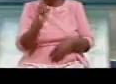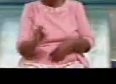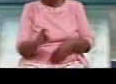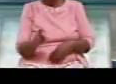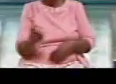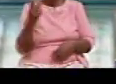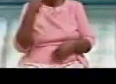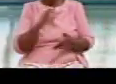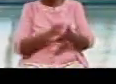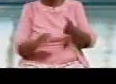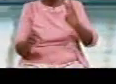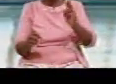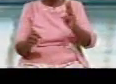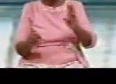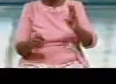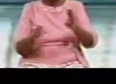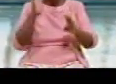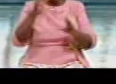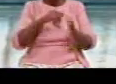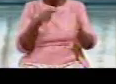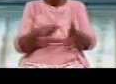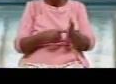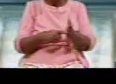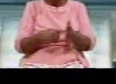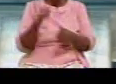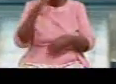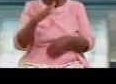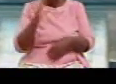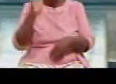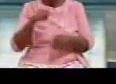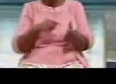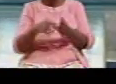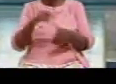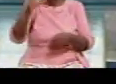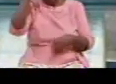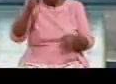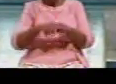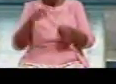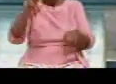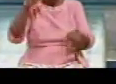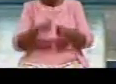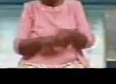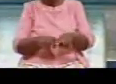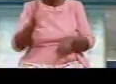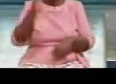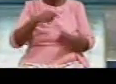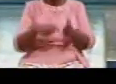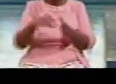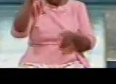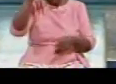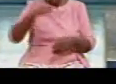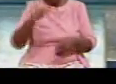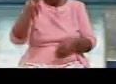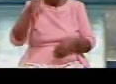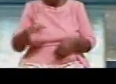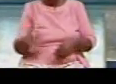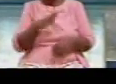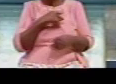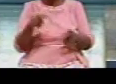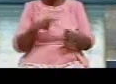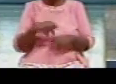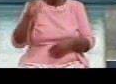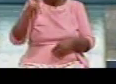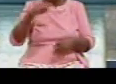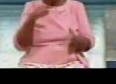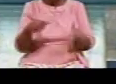this woman, ought not this brother, this sister, ought not this boy, this girl, ought not this man or this woman, ought